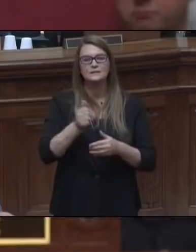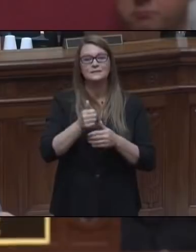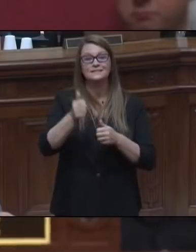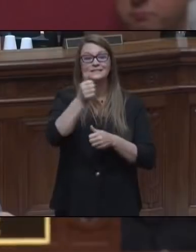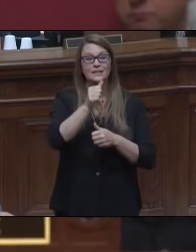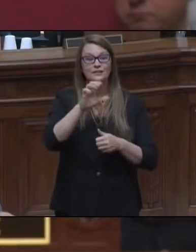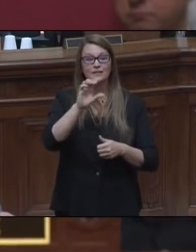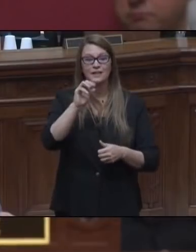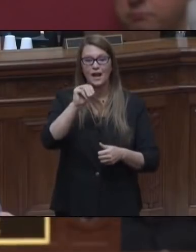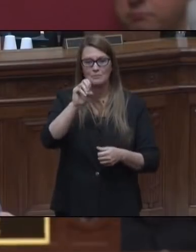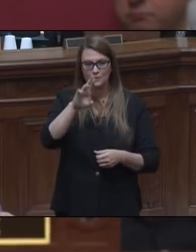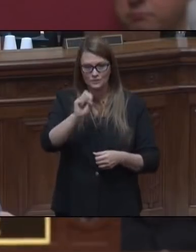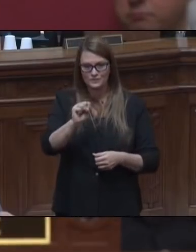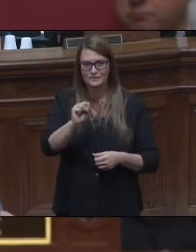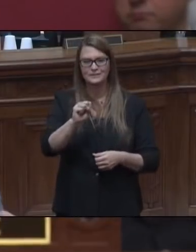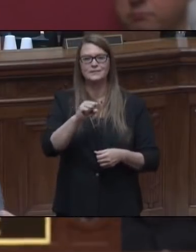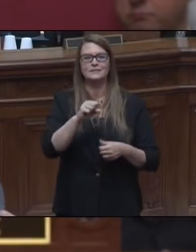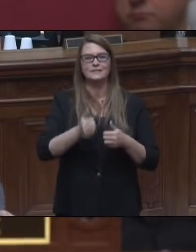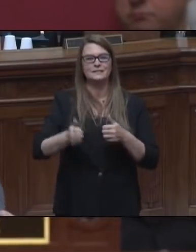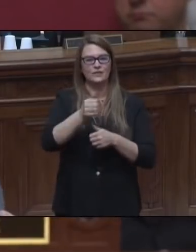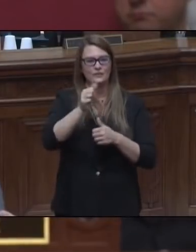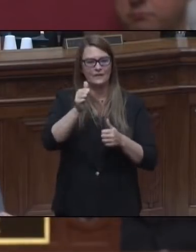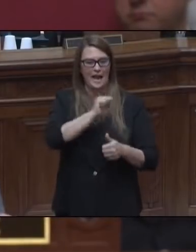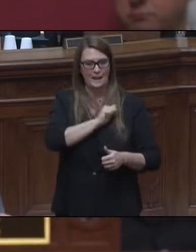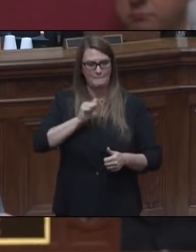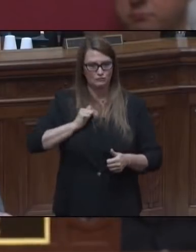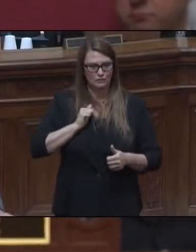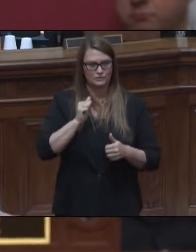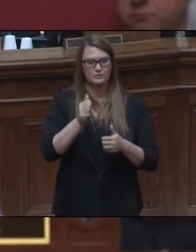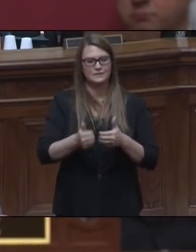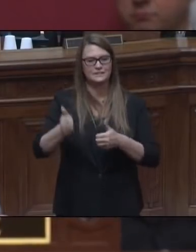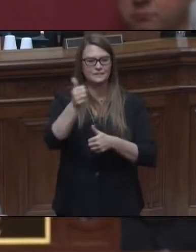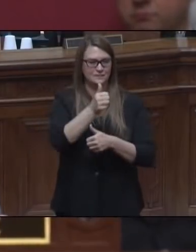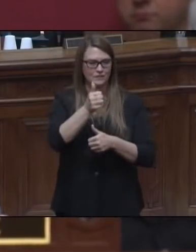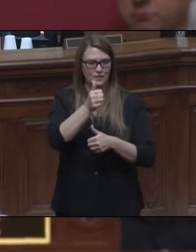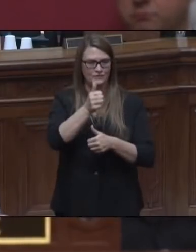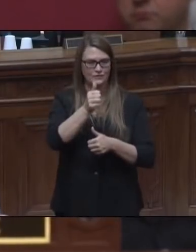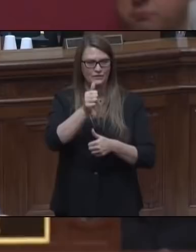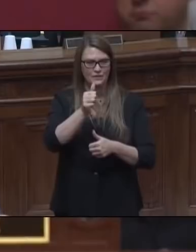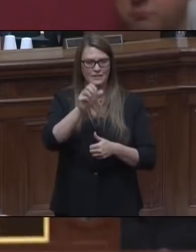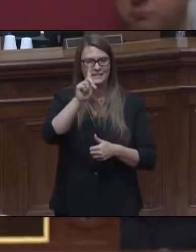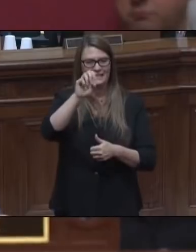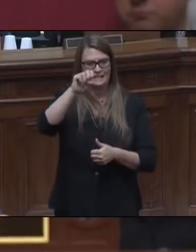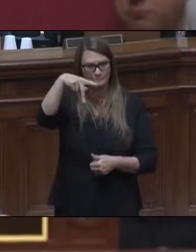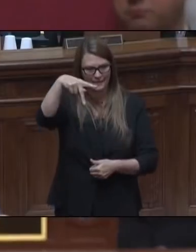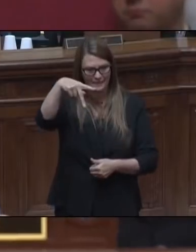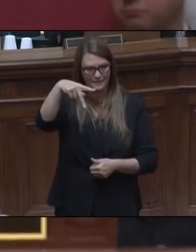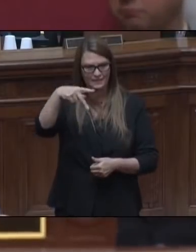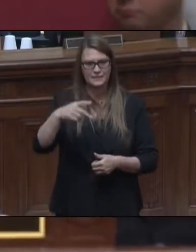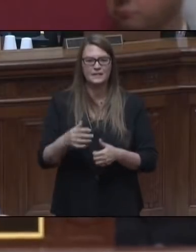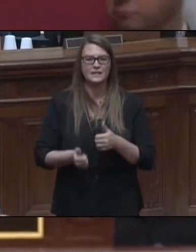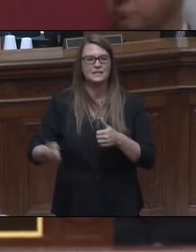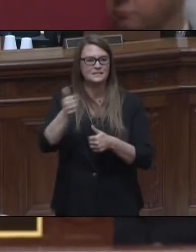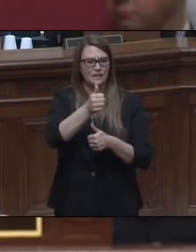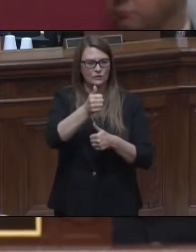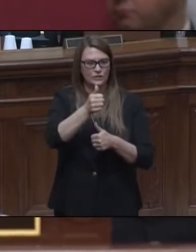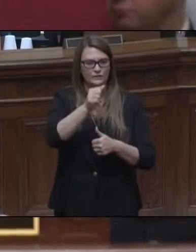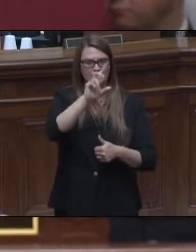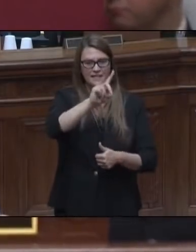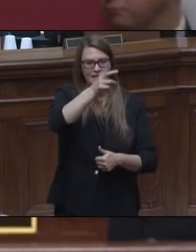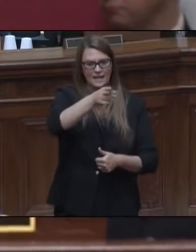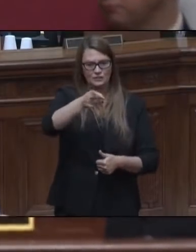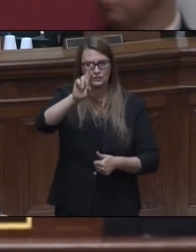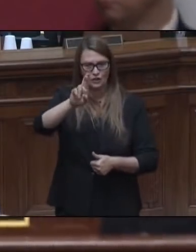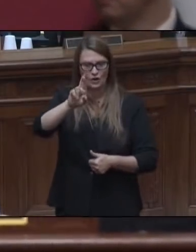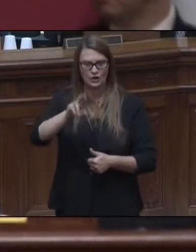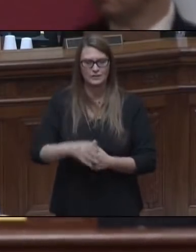Commerce, Ed Gaunch. Our Secretary of Administration, Mark Scott. Our Secretary of the DEP, Harold Ward. Our Secretary of